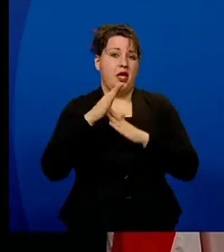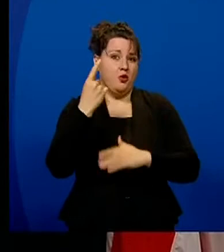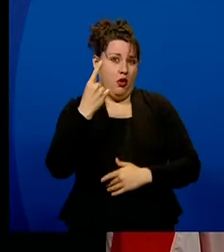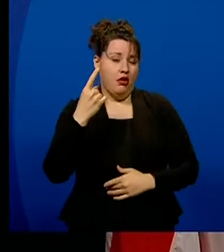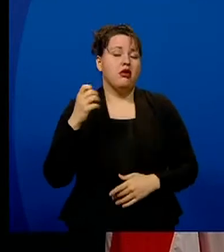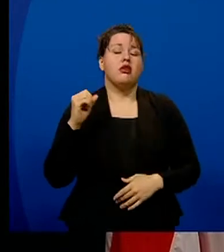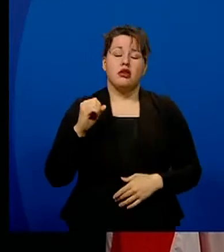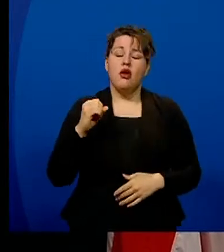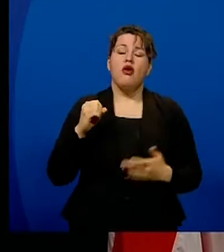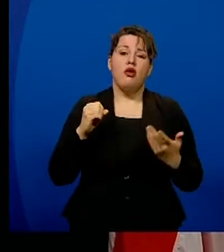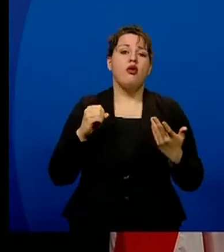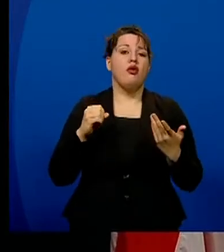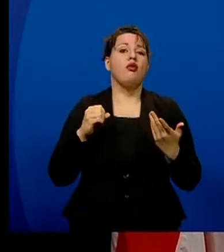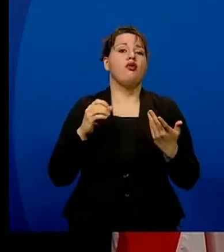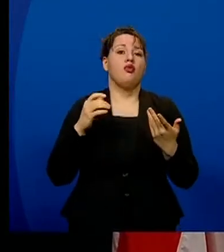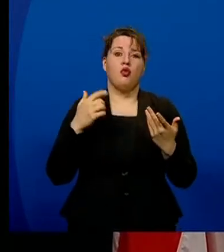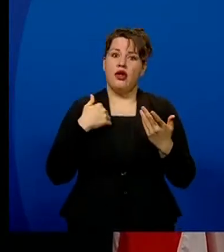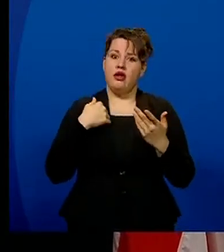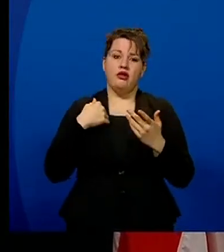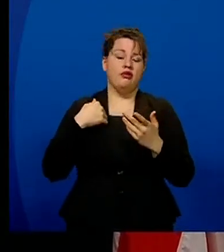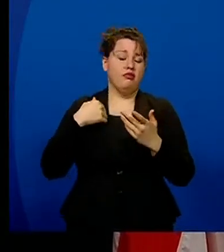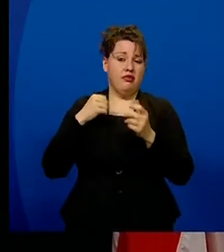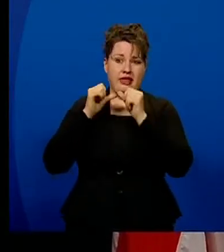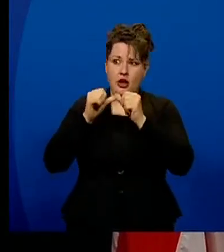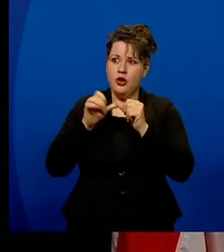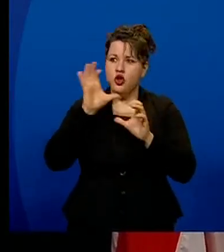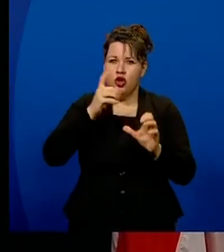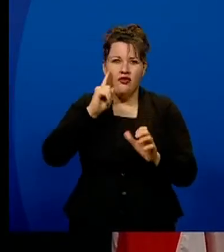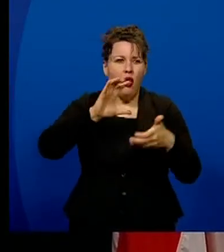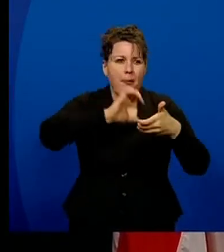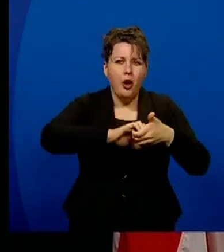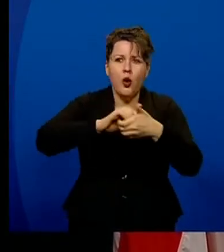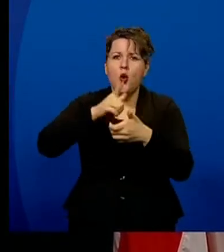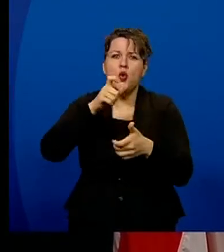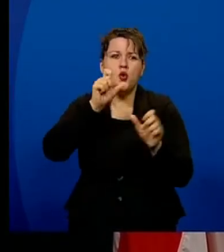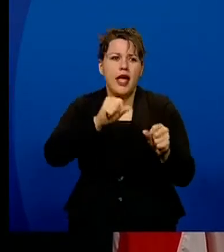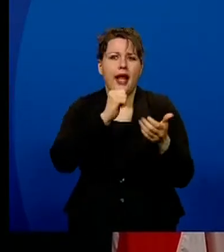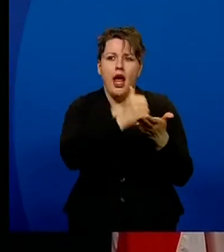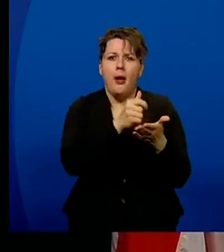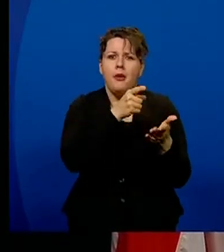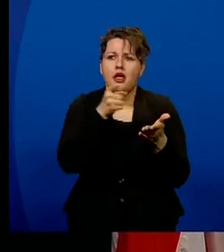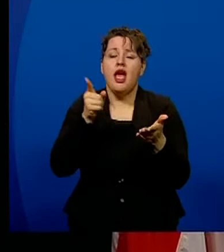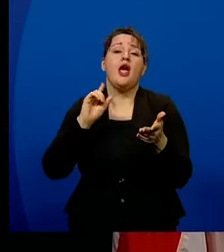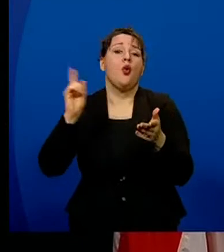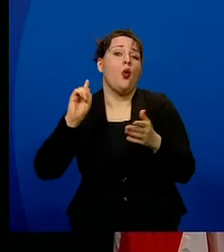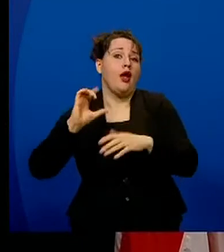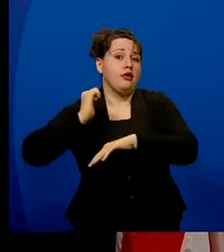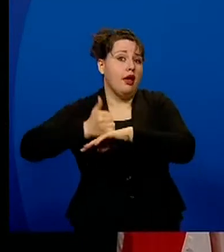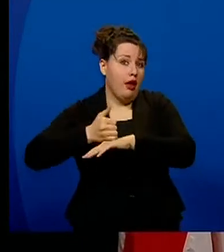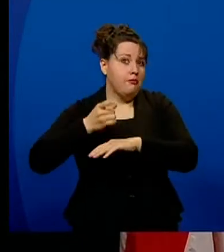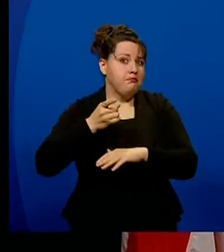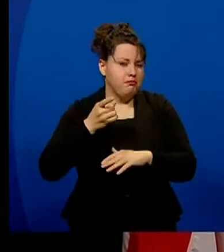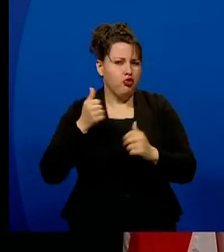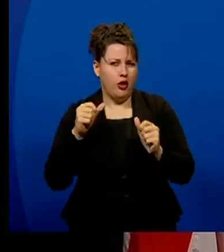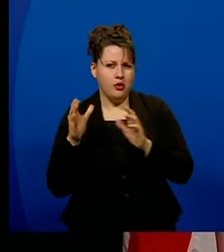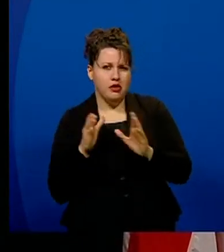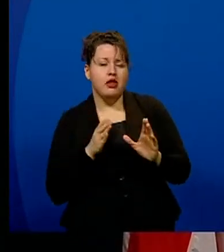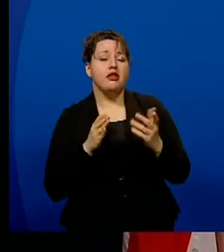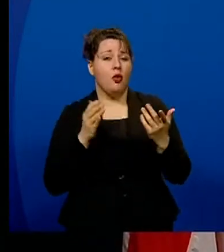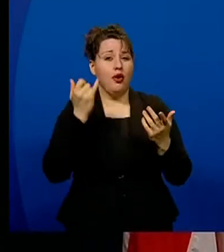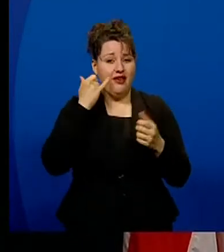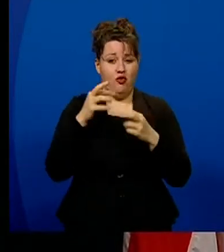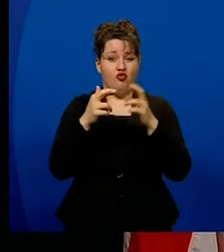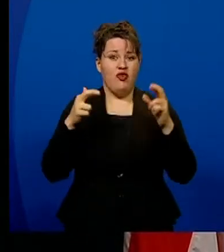But so we're continually looking for those partnerships and trying to be strategic about where we put them. So if we can have some regional hubs, it